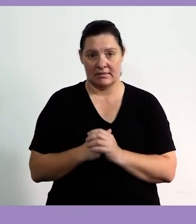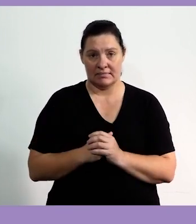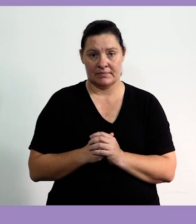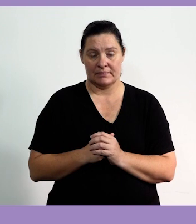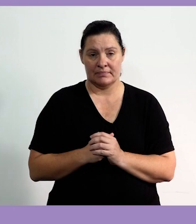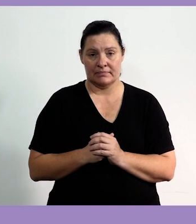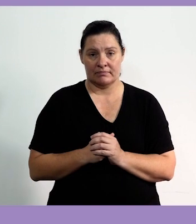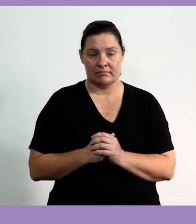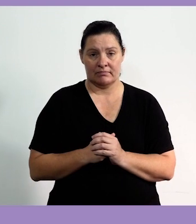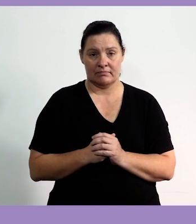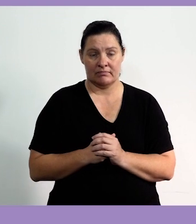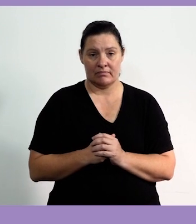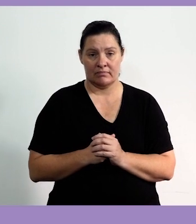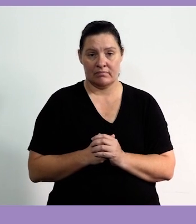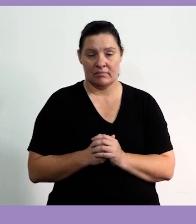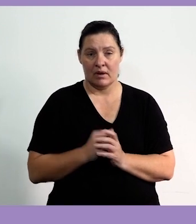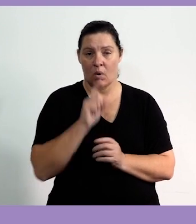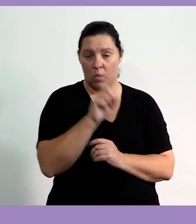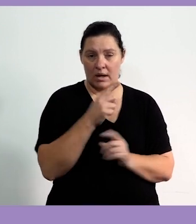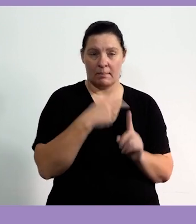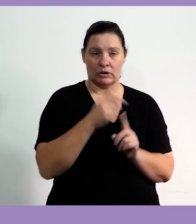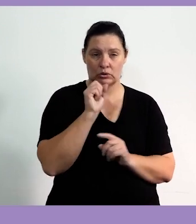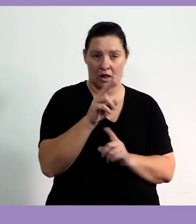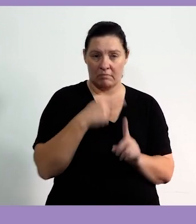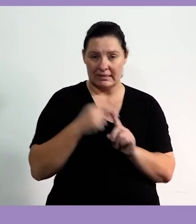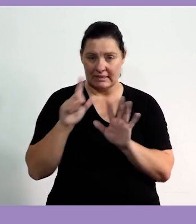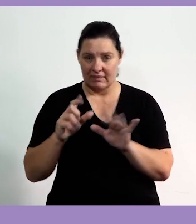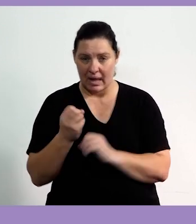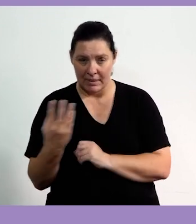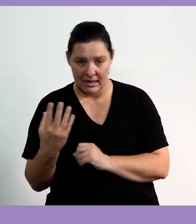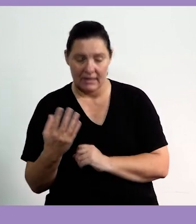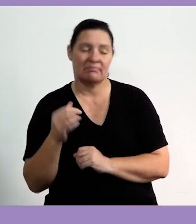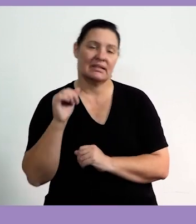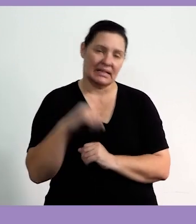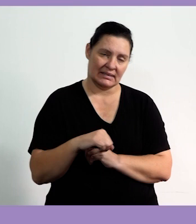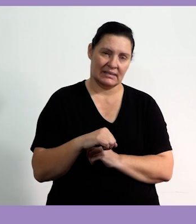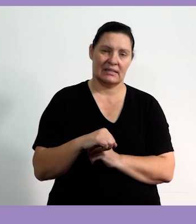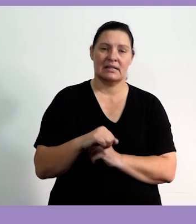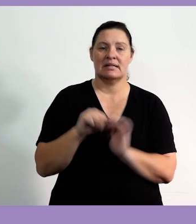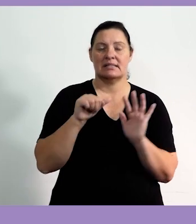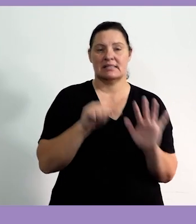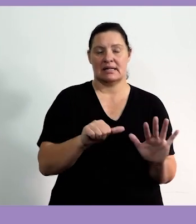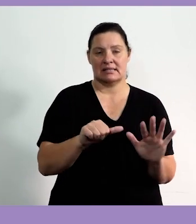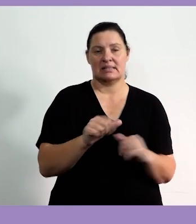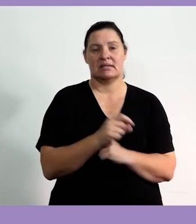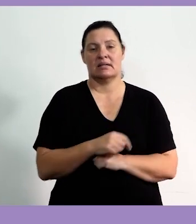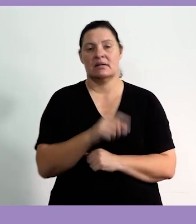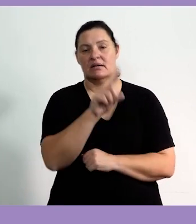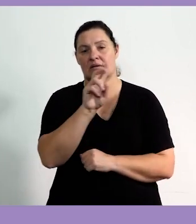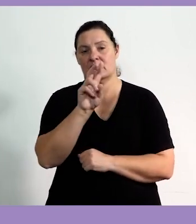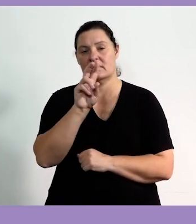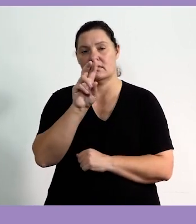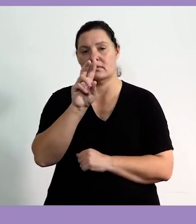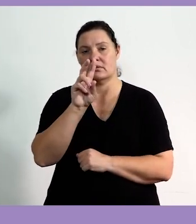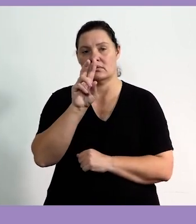plus 7. Do you know what 1 plus 12 plus 7 is? Yes, it is 6 to